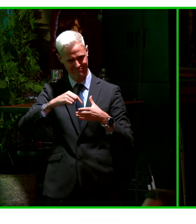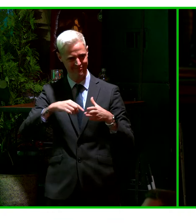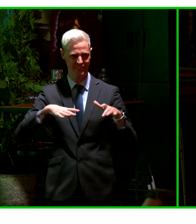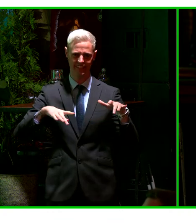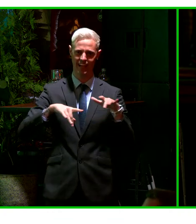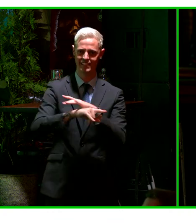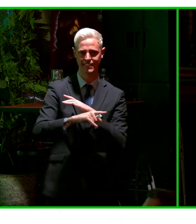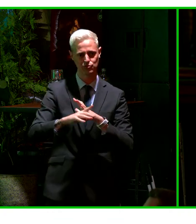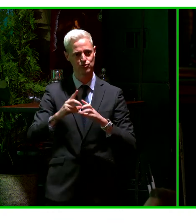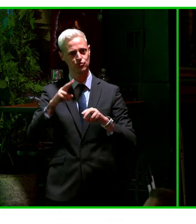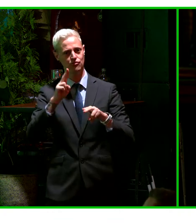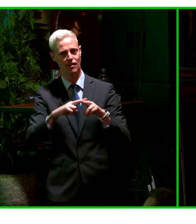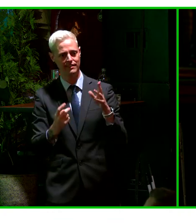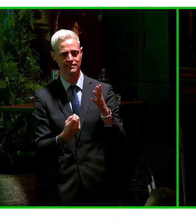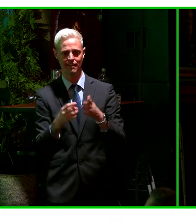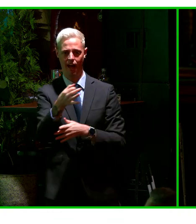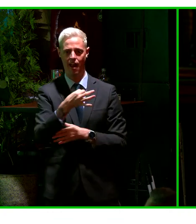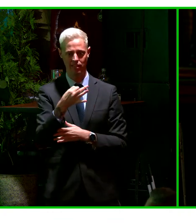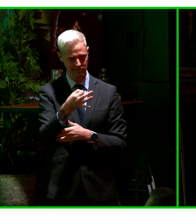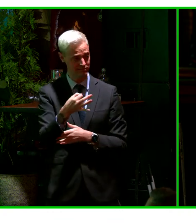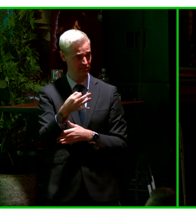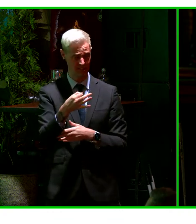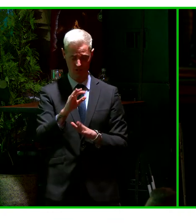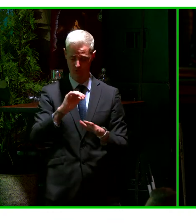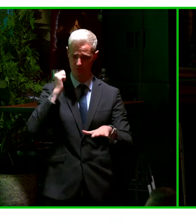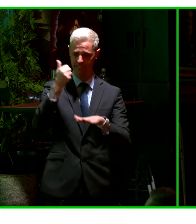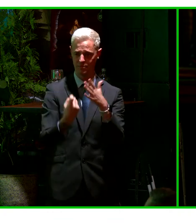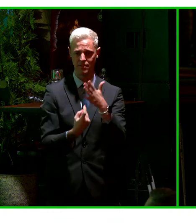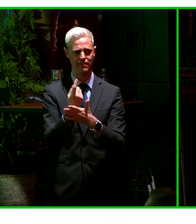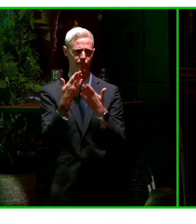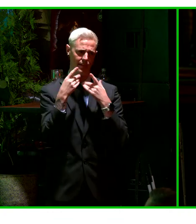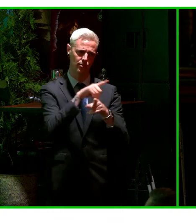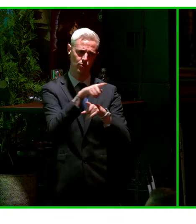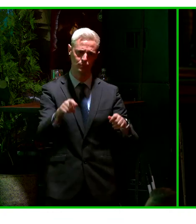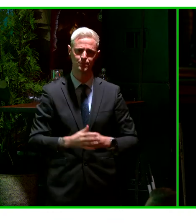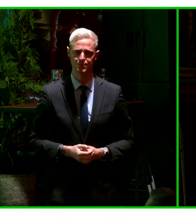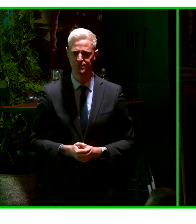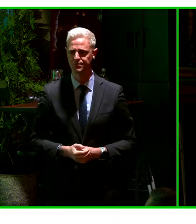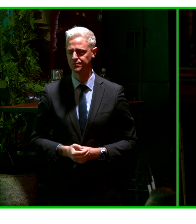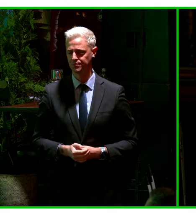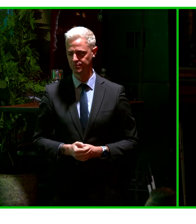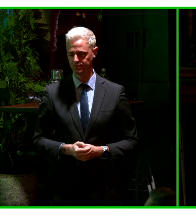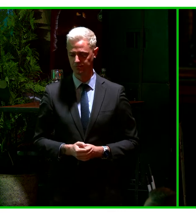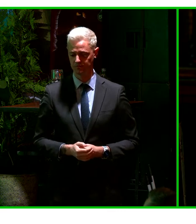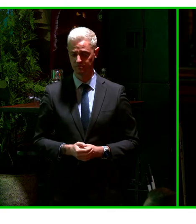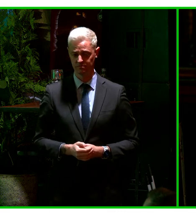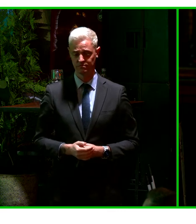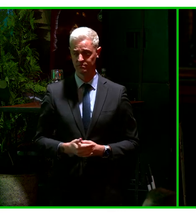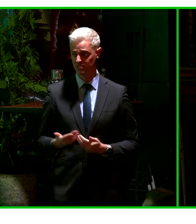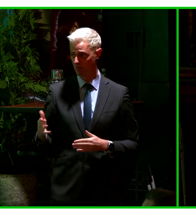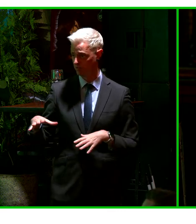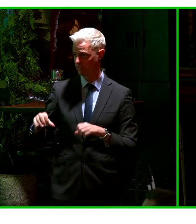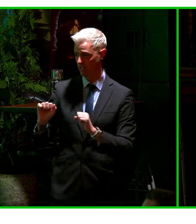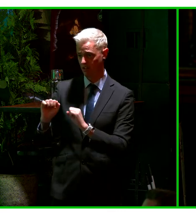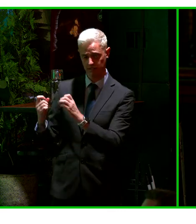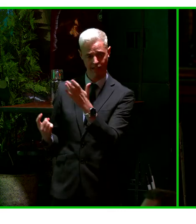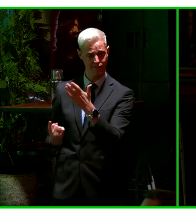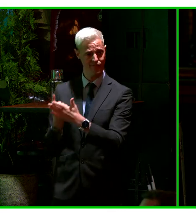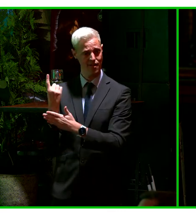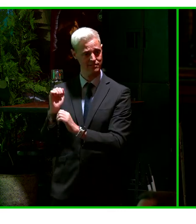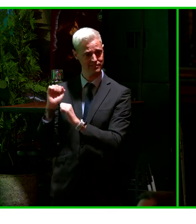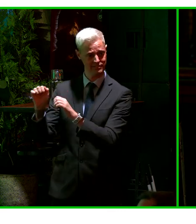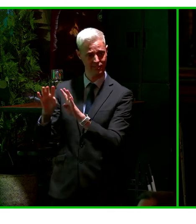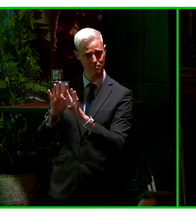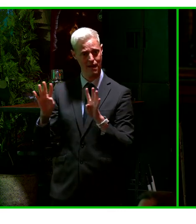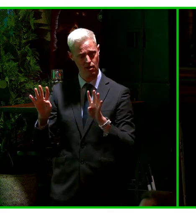Freight Island and the event sponsors who've helped us do this. So I'm going to kick off our first panel, which is all about